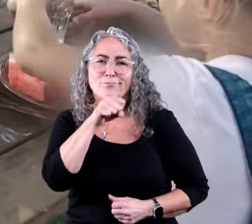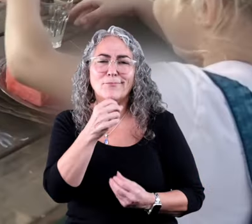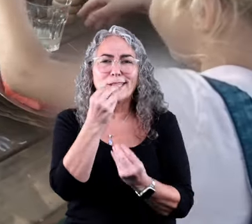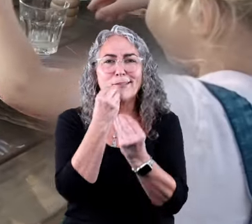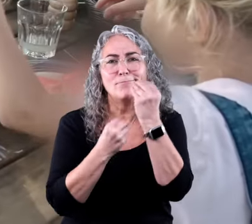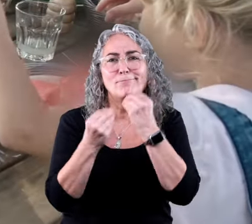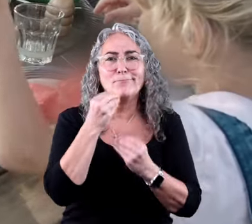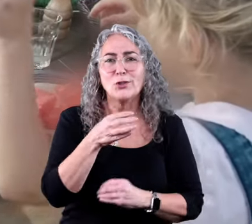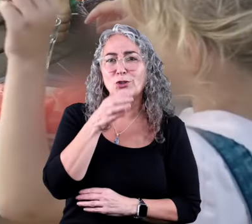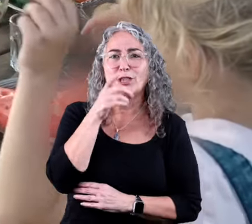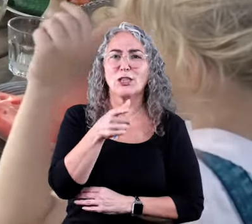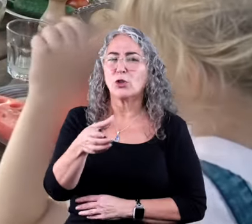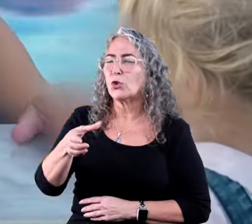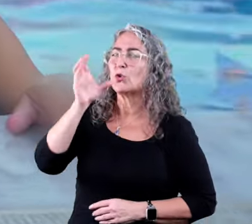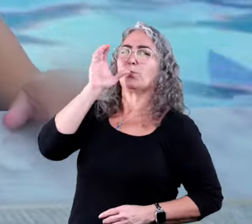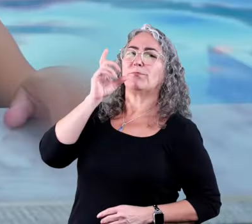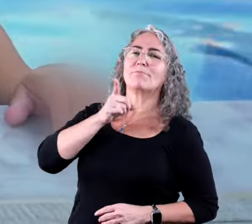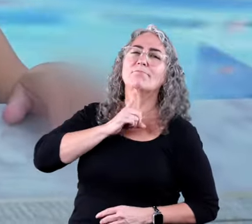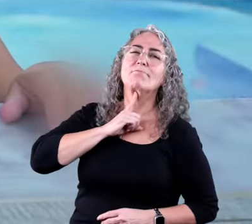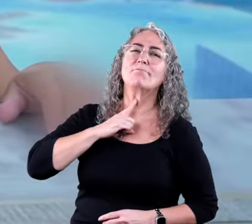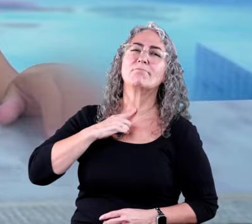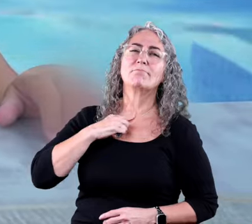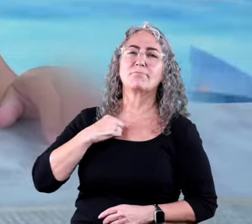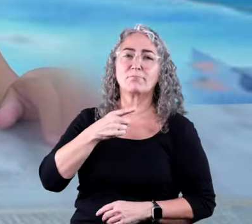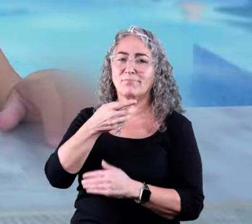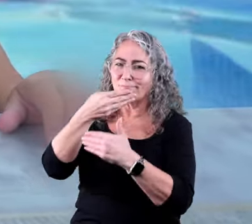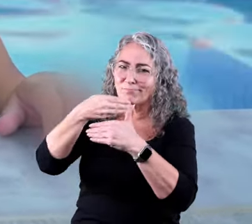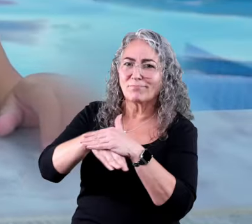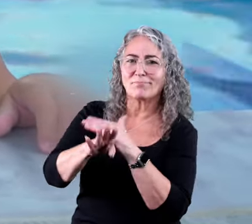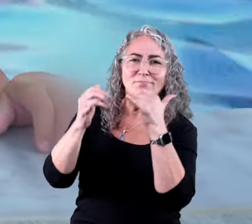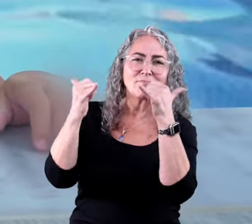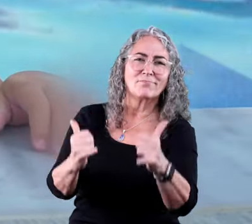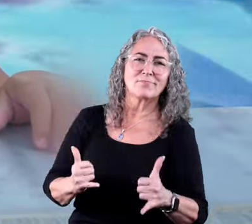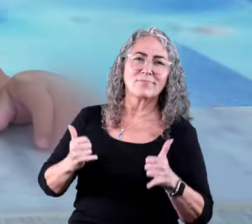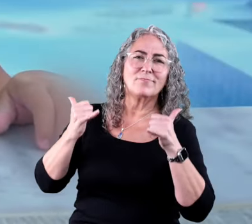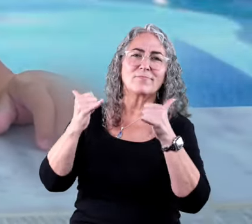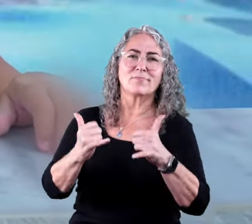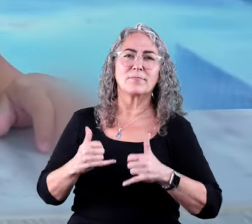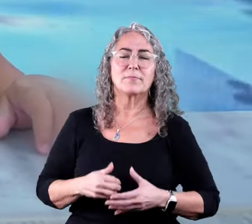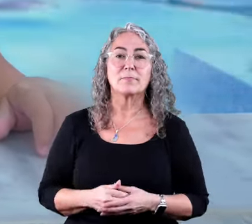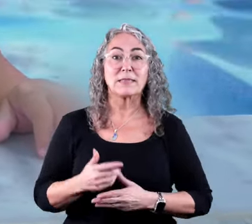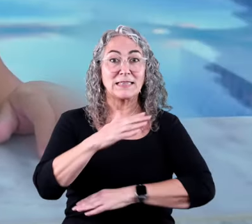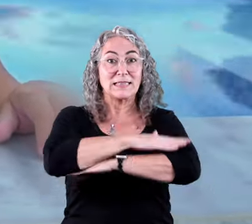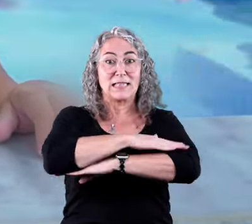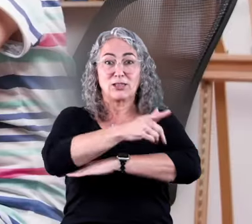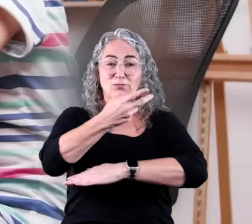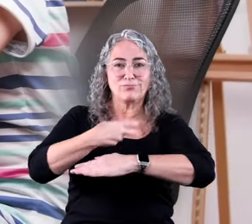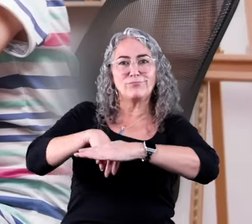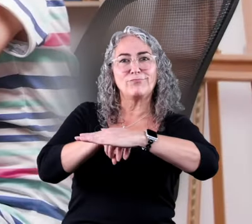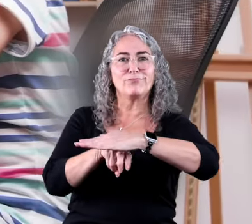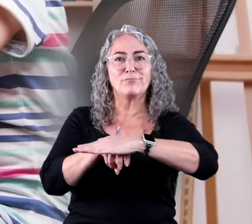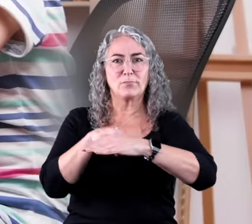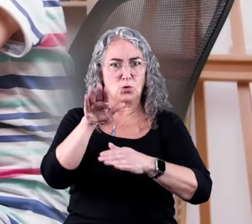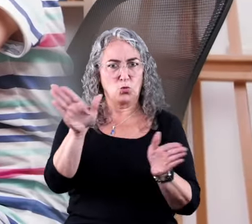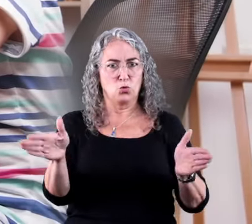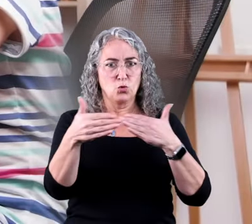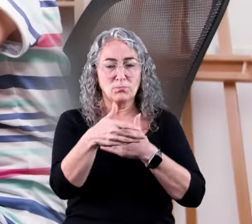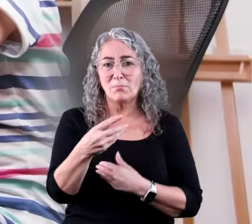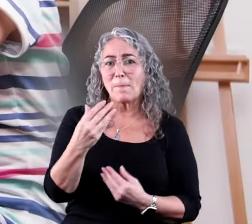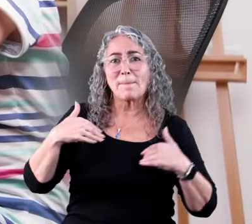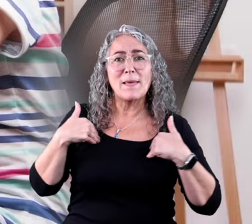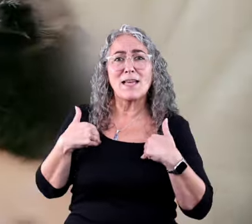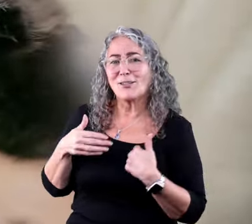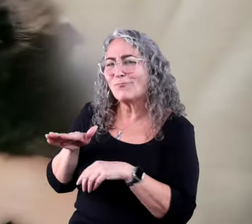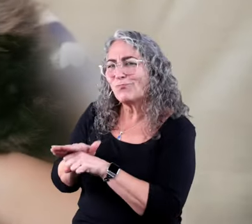The food you love to eat, the drinks you grab to quench your thirst when you come in from playing outside, the desk you sit at in your